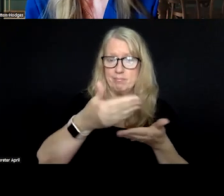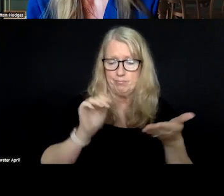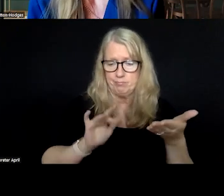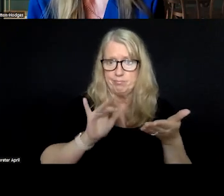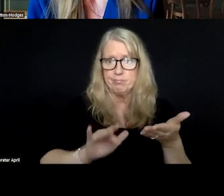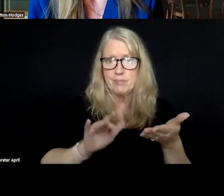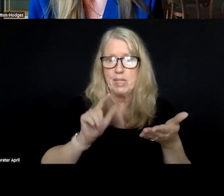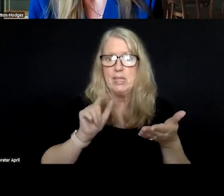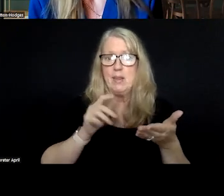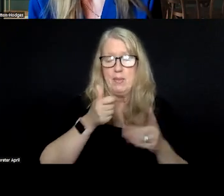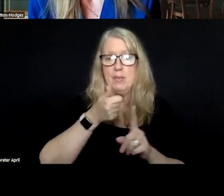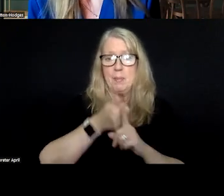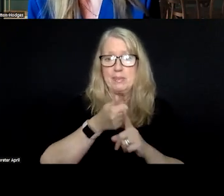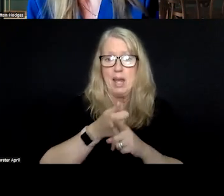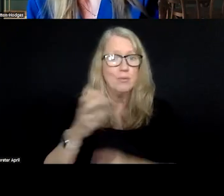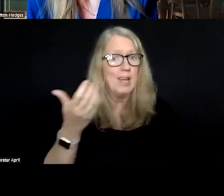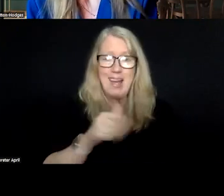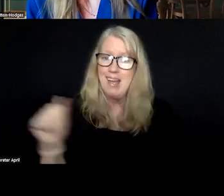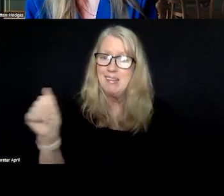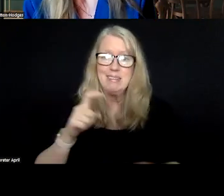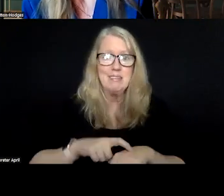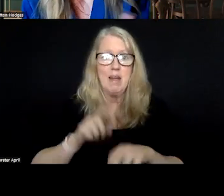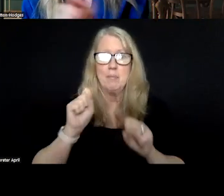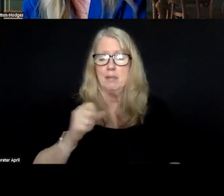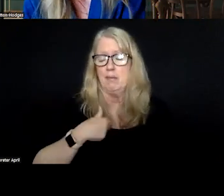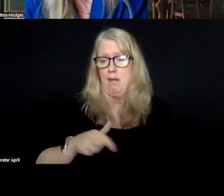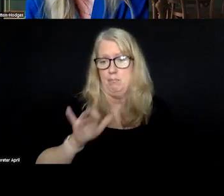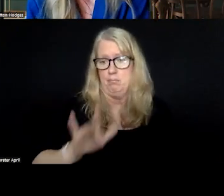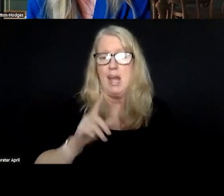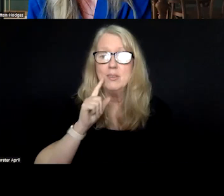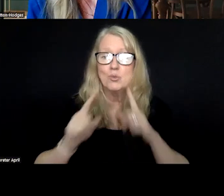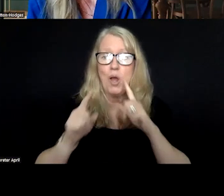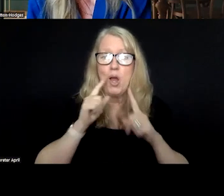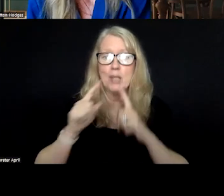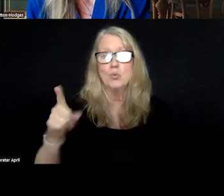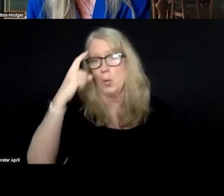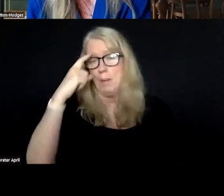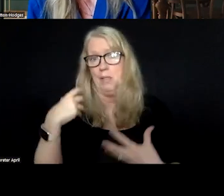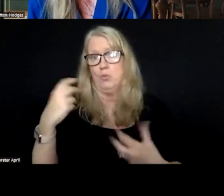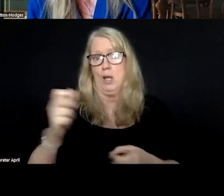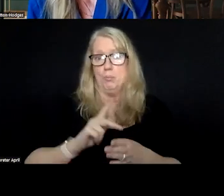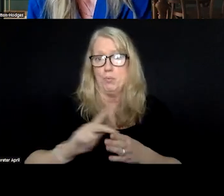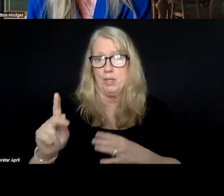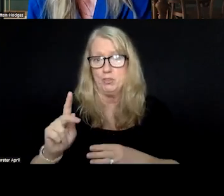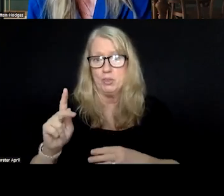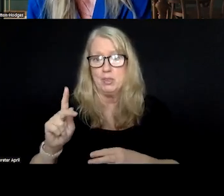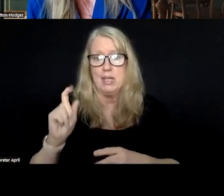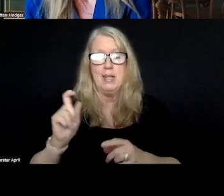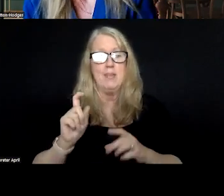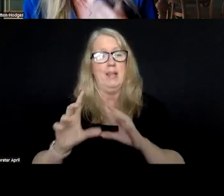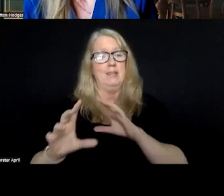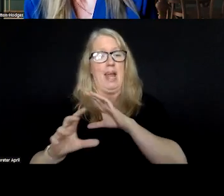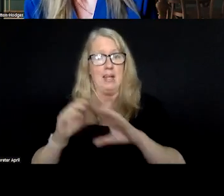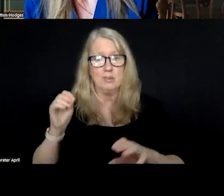enforcement officer themselves at any point in time can hit a button and talk to a mental health professional that is outside of their